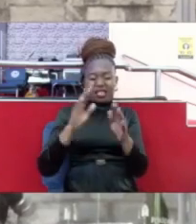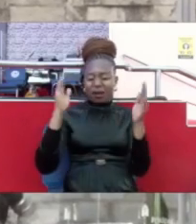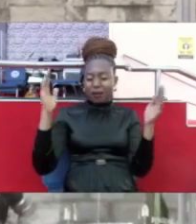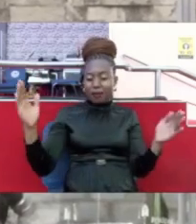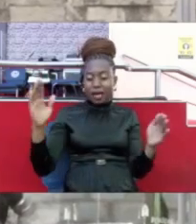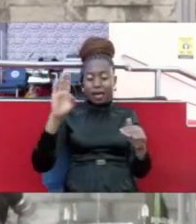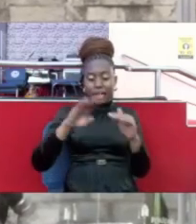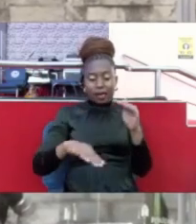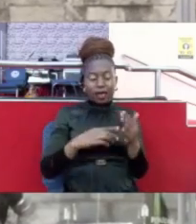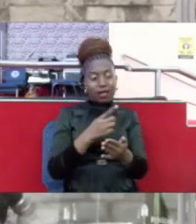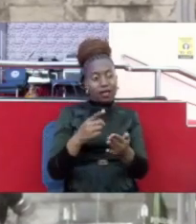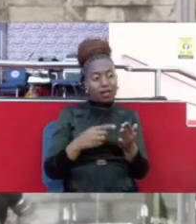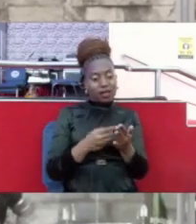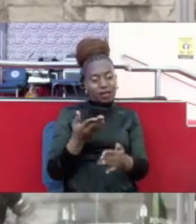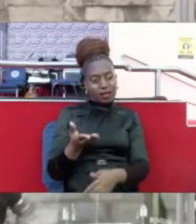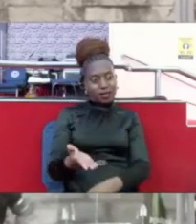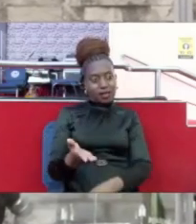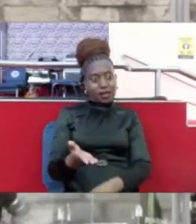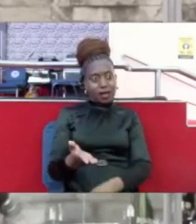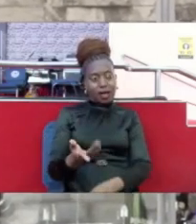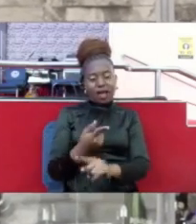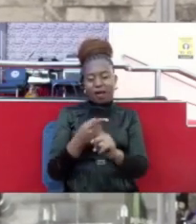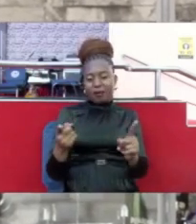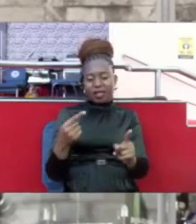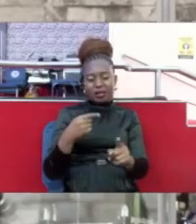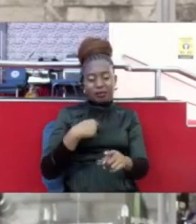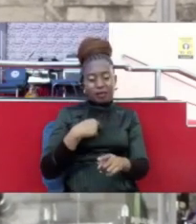and not received any offering.